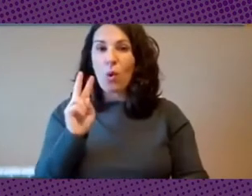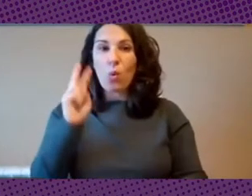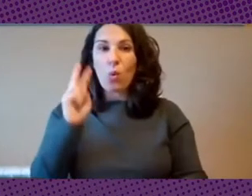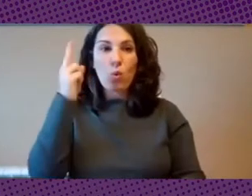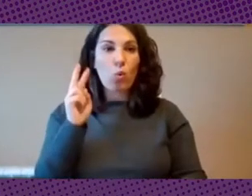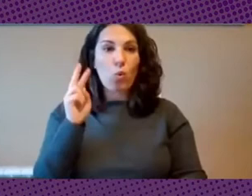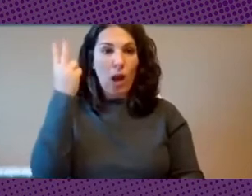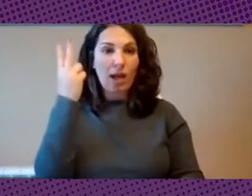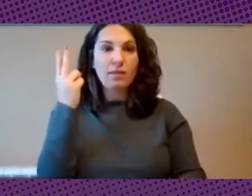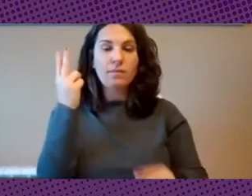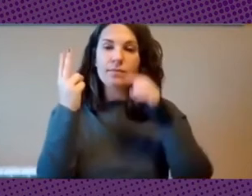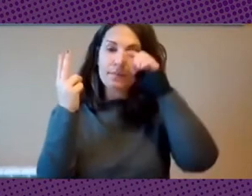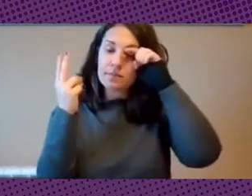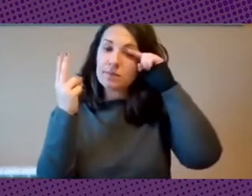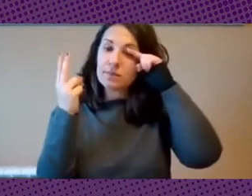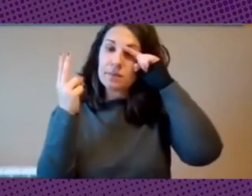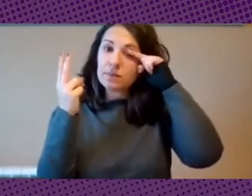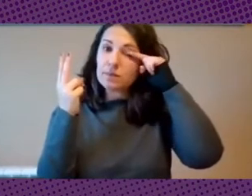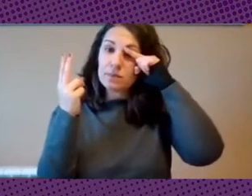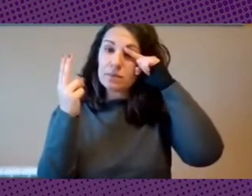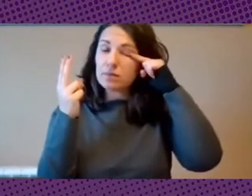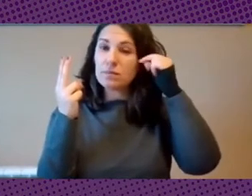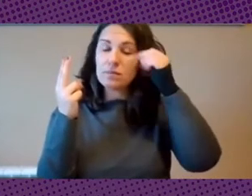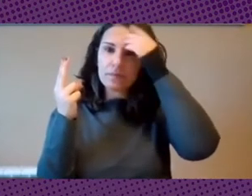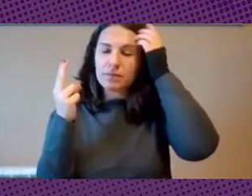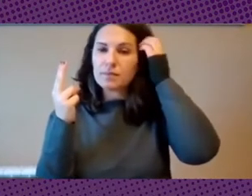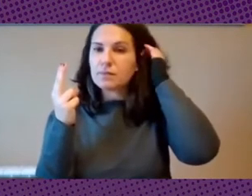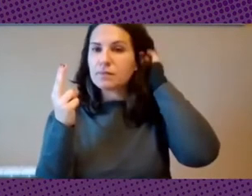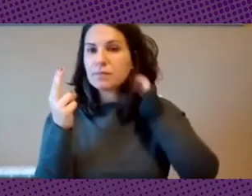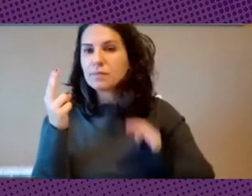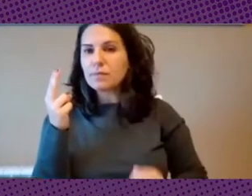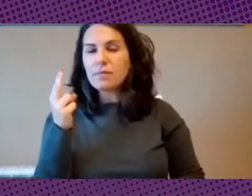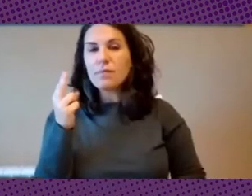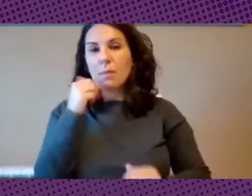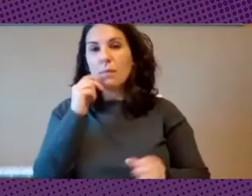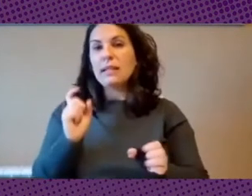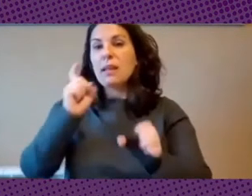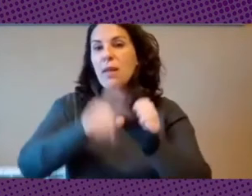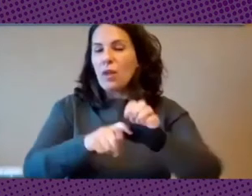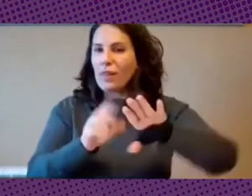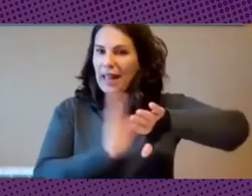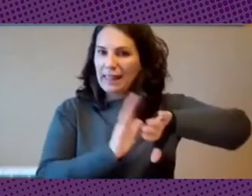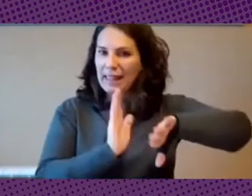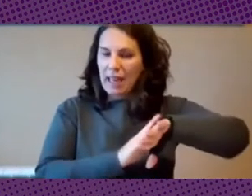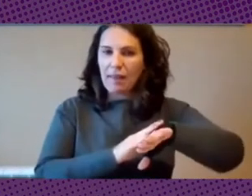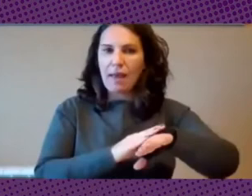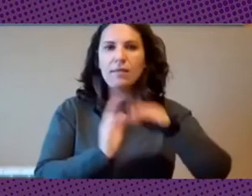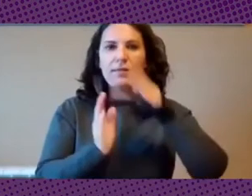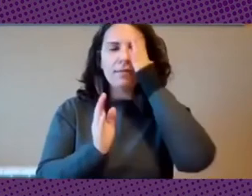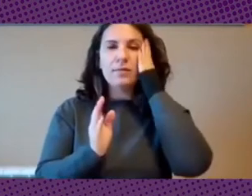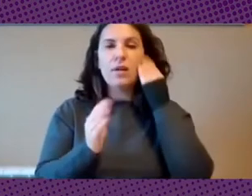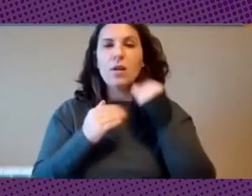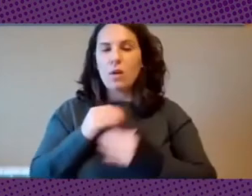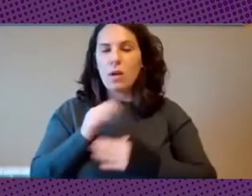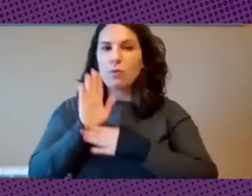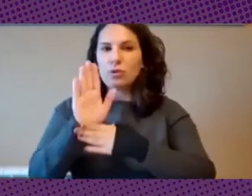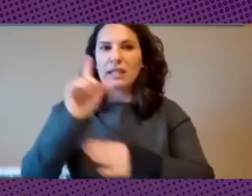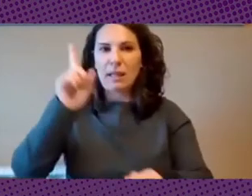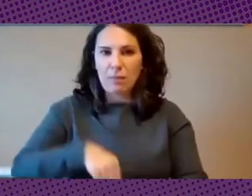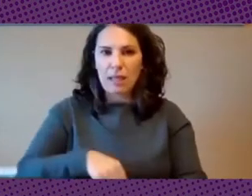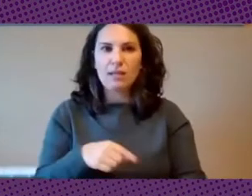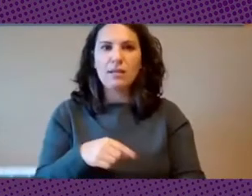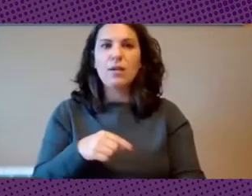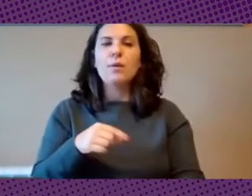progressive take on how to do PPPs. And I wanted to show you why even the way in which Uruguay designed its